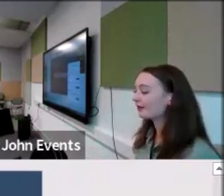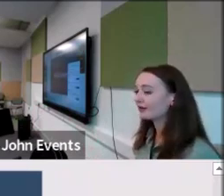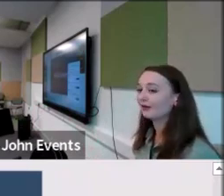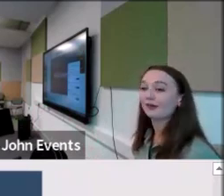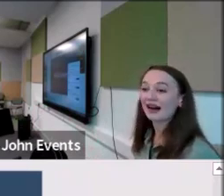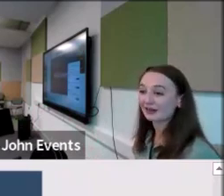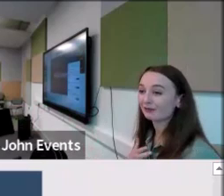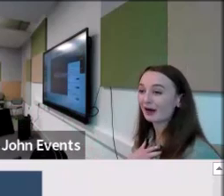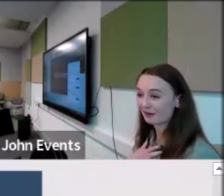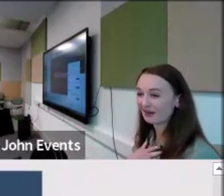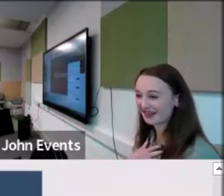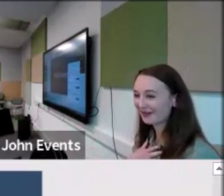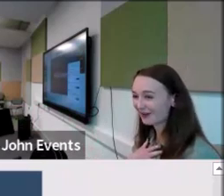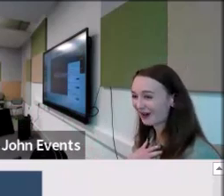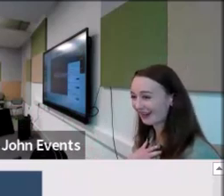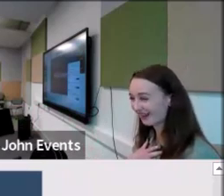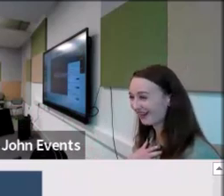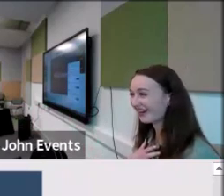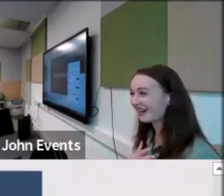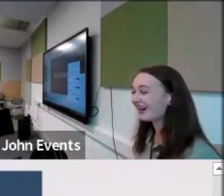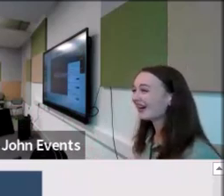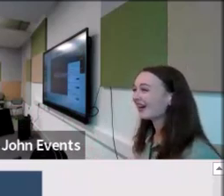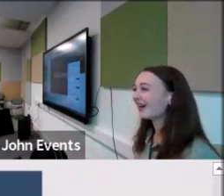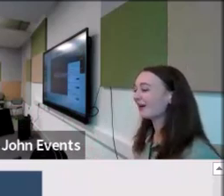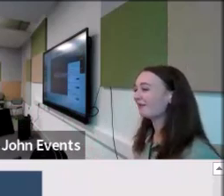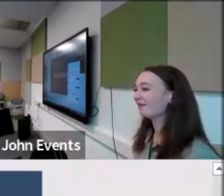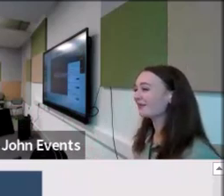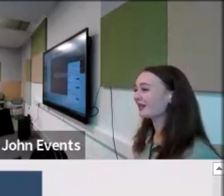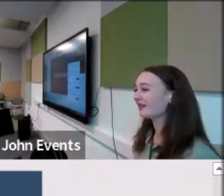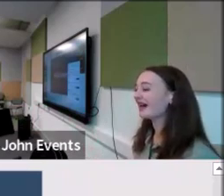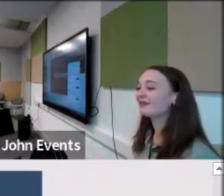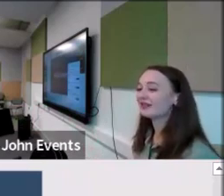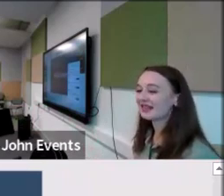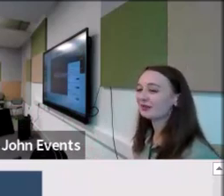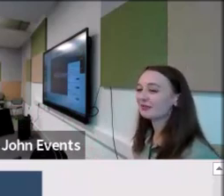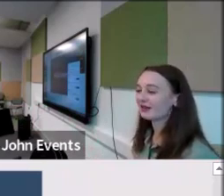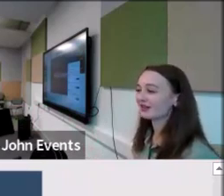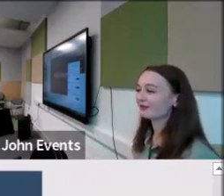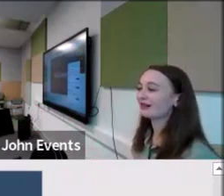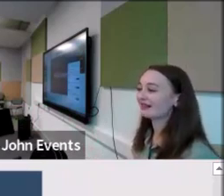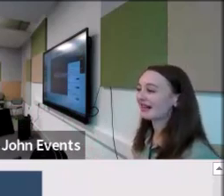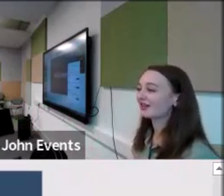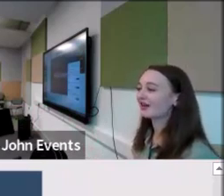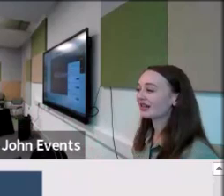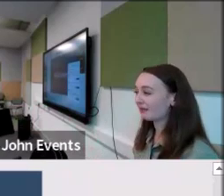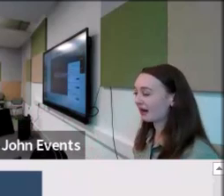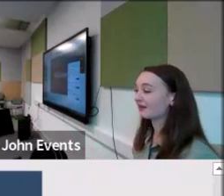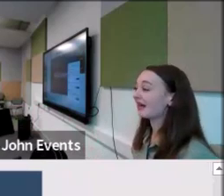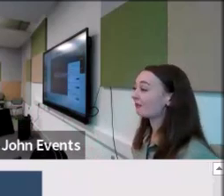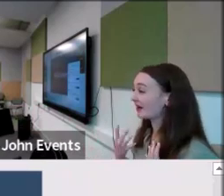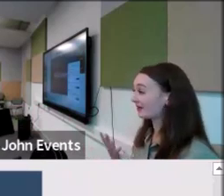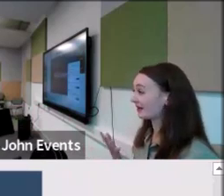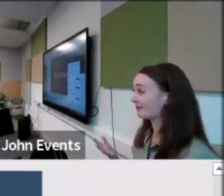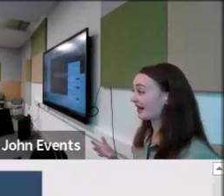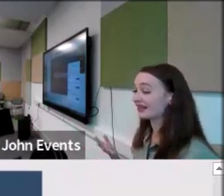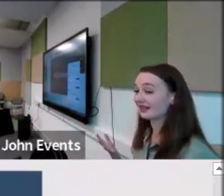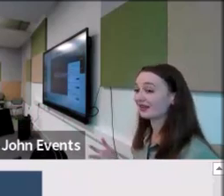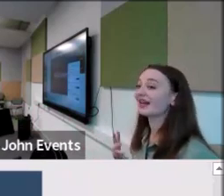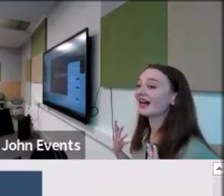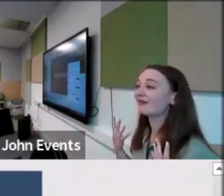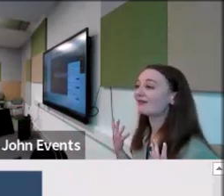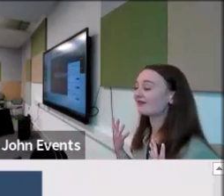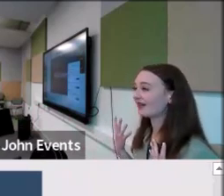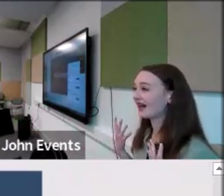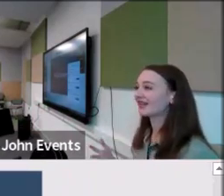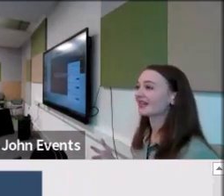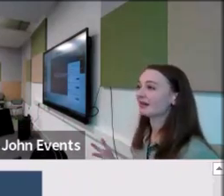really helpful. I wear one myself quite a lot. So yeah, if you see somebody with a sunflower lanyard, it might be their way of symbolising that